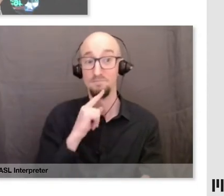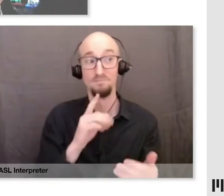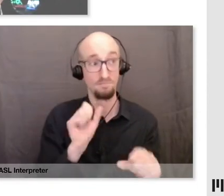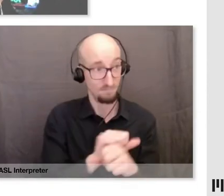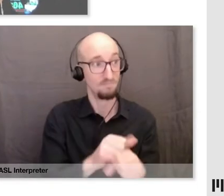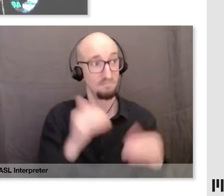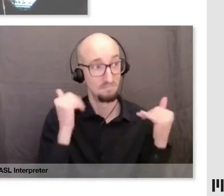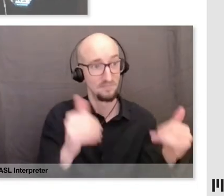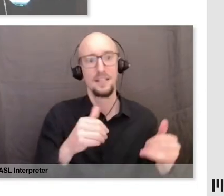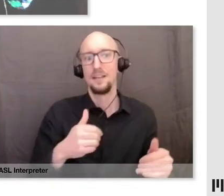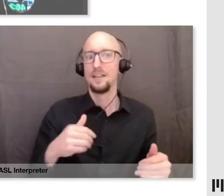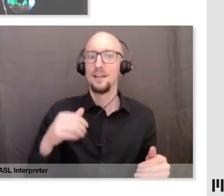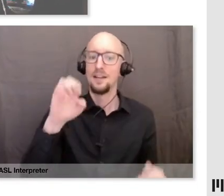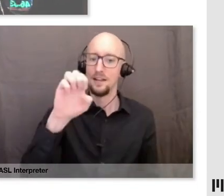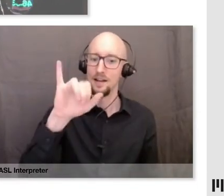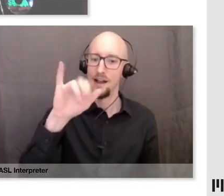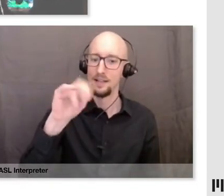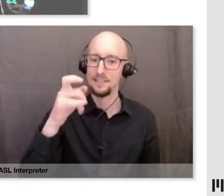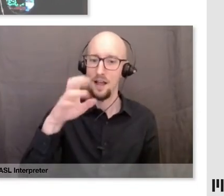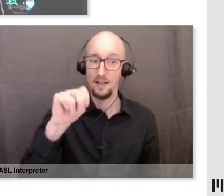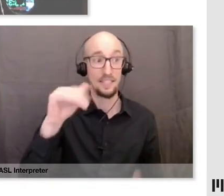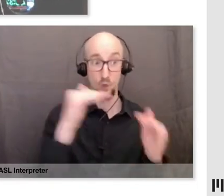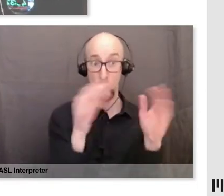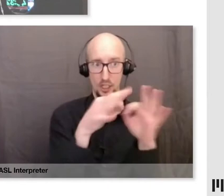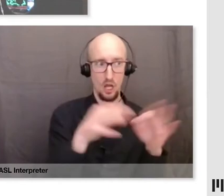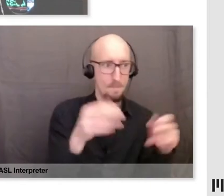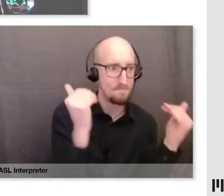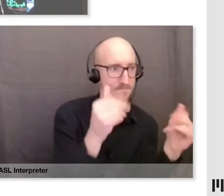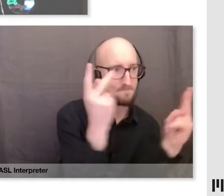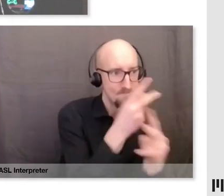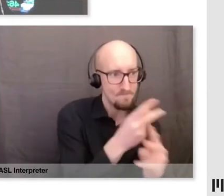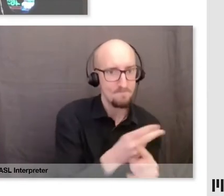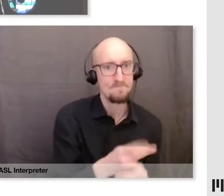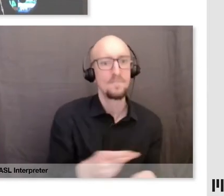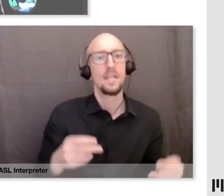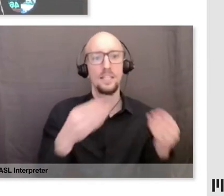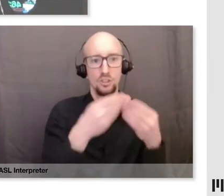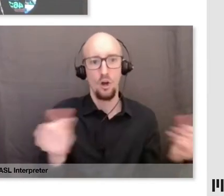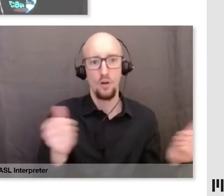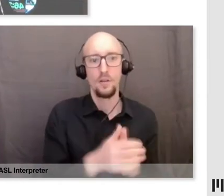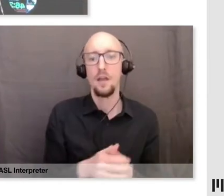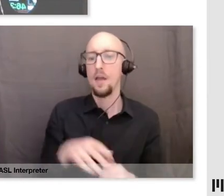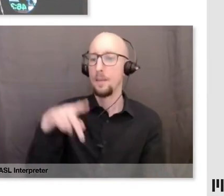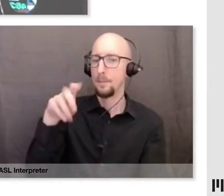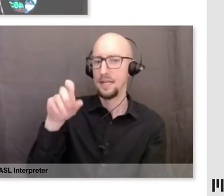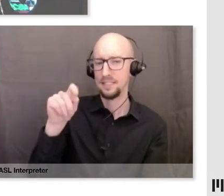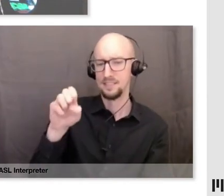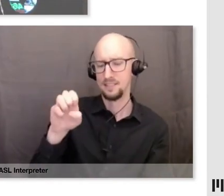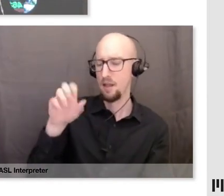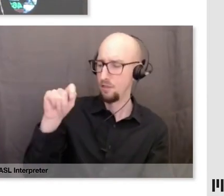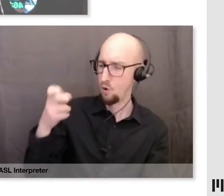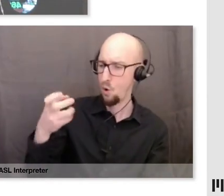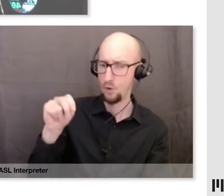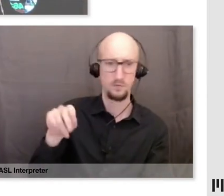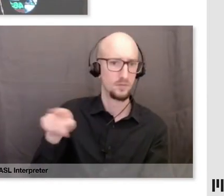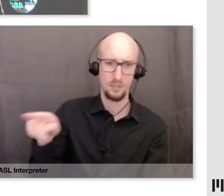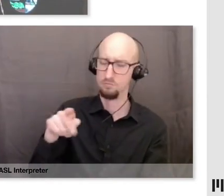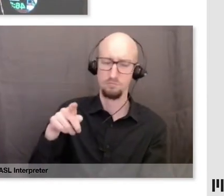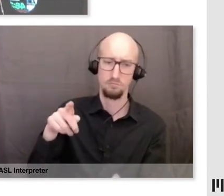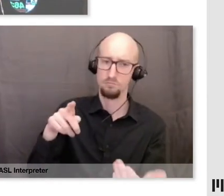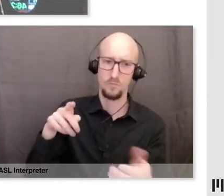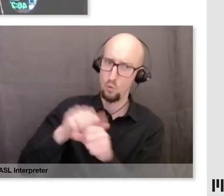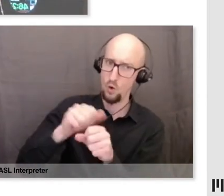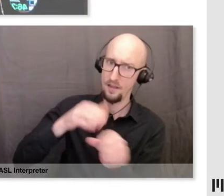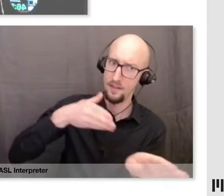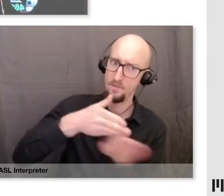what they found, and, Kip Thorne, who has been working in this field, a Nobel laureate, one of the sort of, big figures in